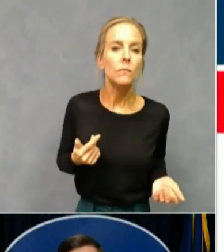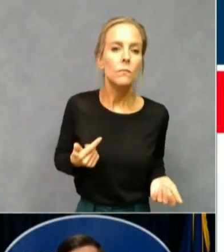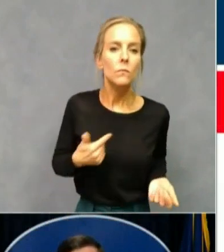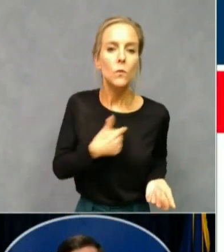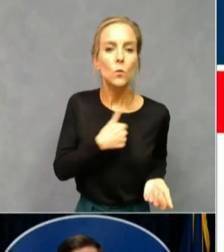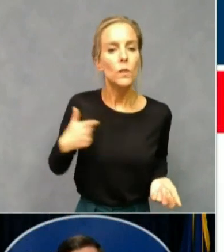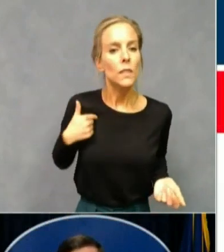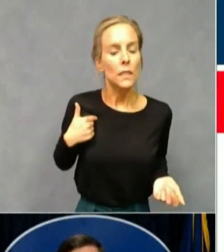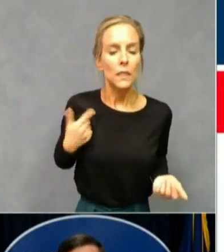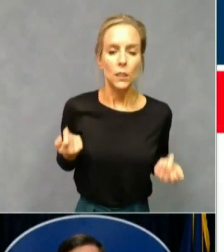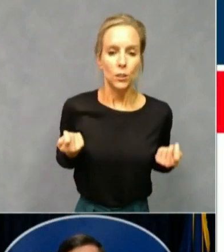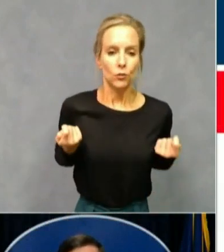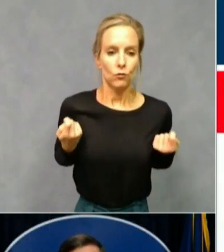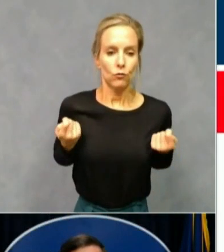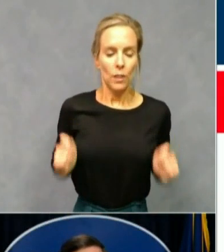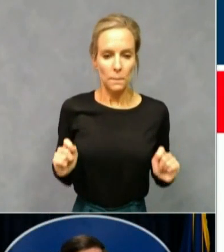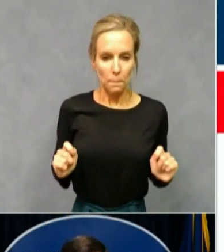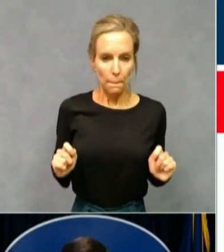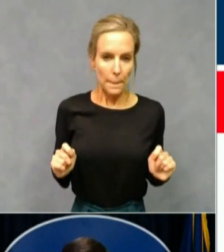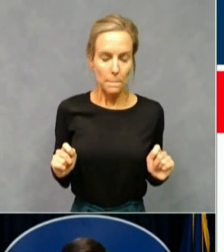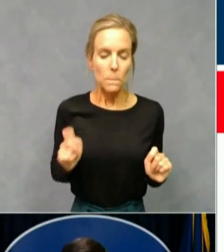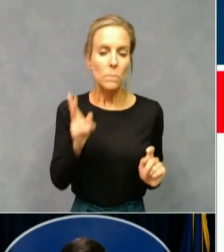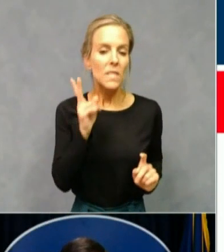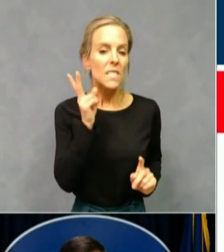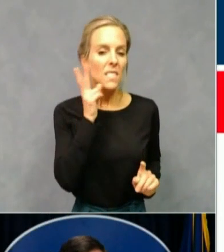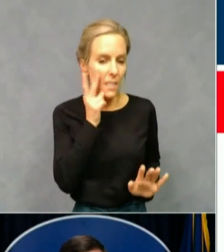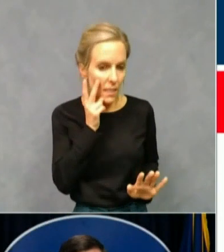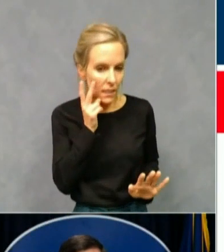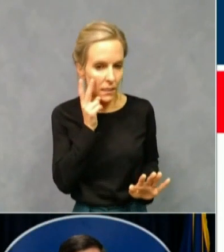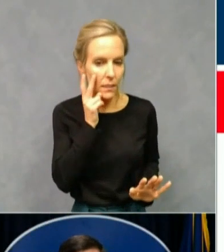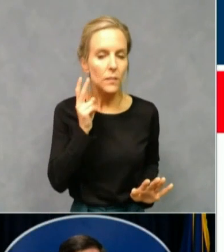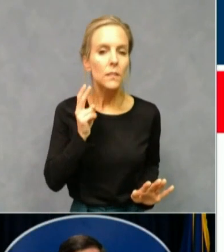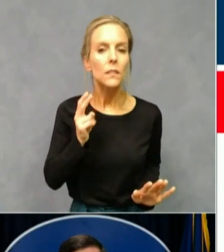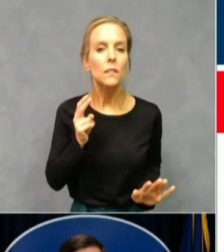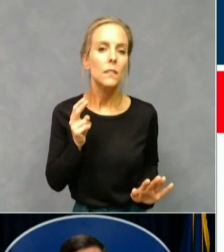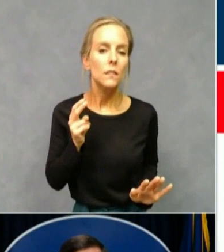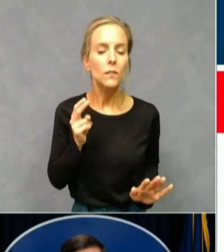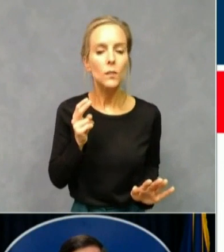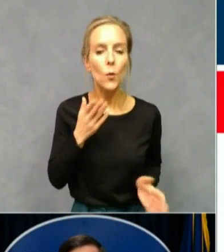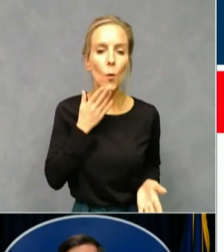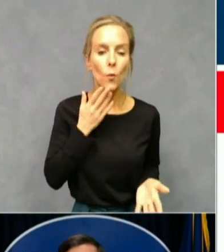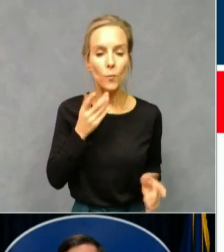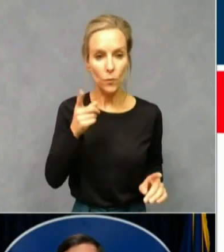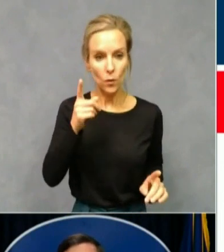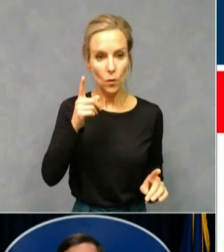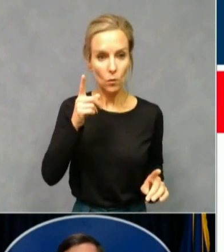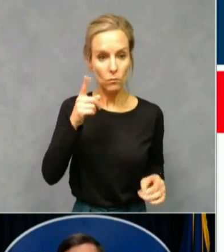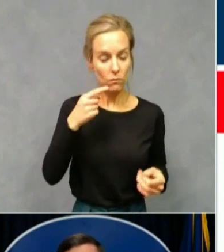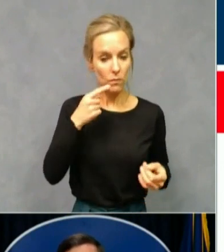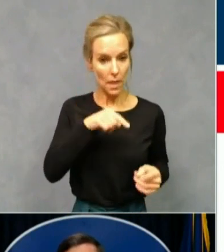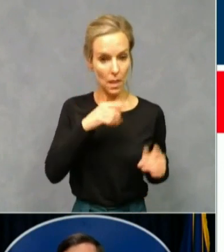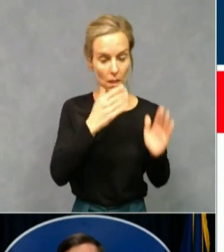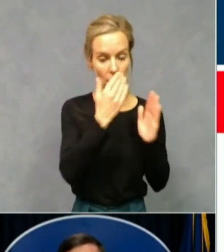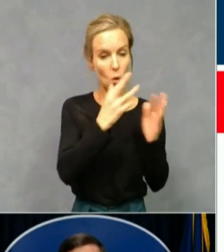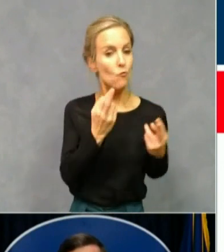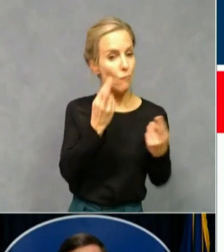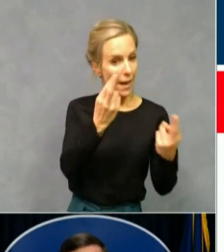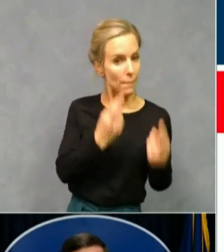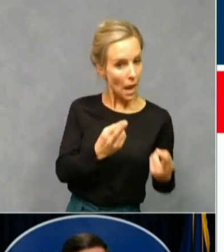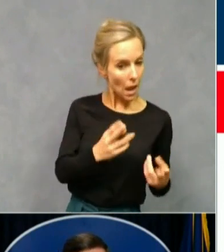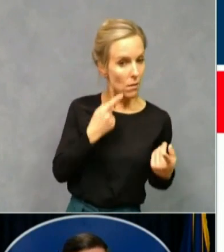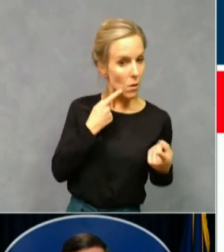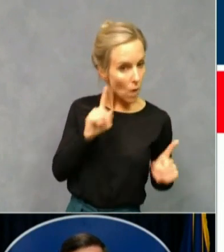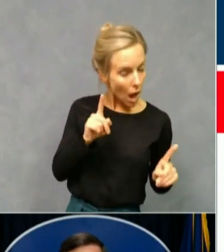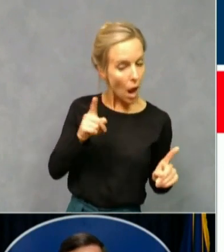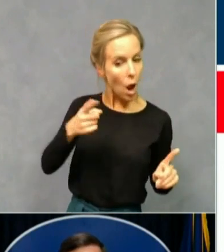trying to see right now how well these work, how embraced they are by the